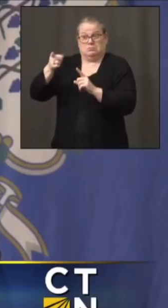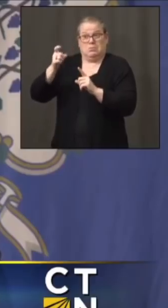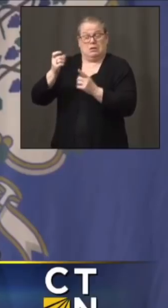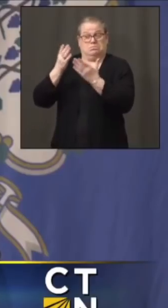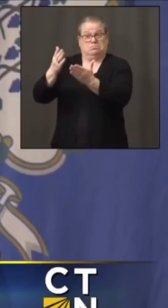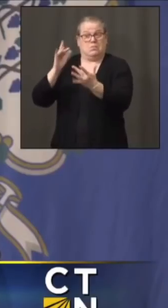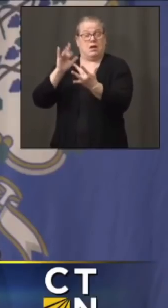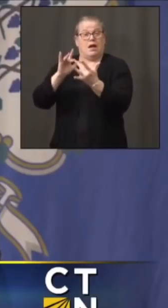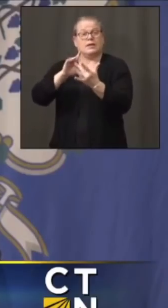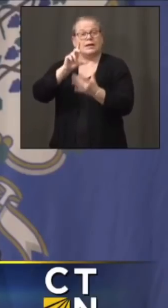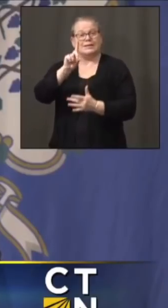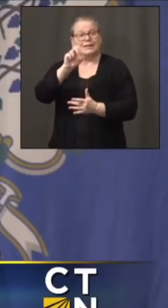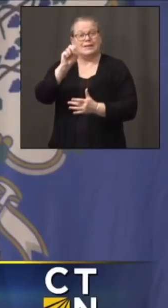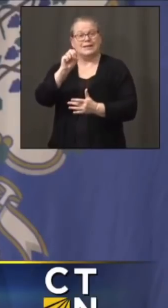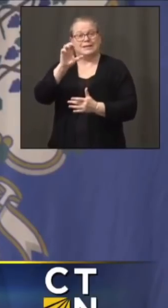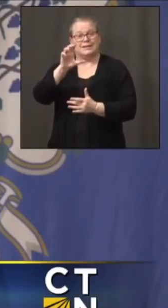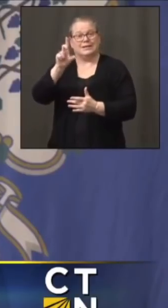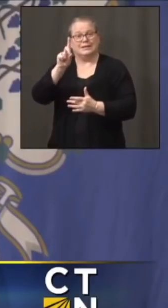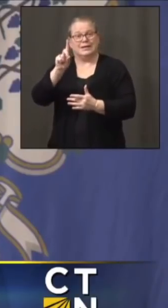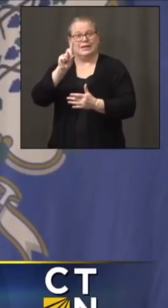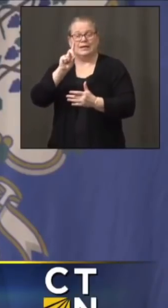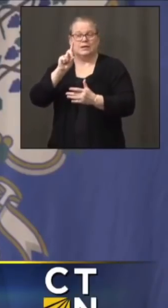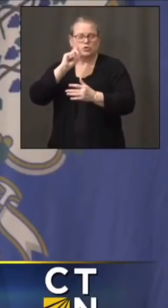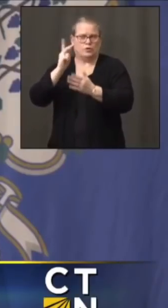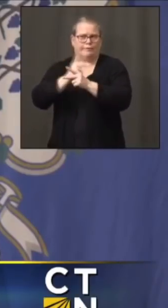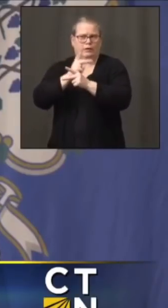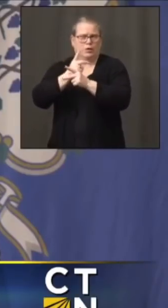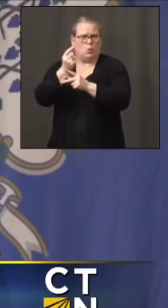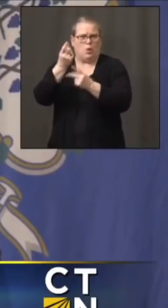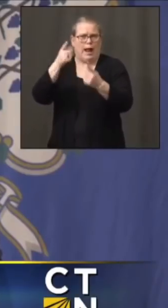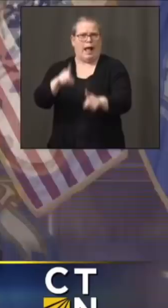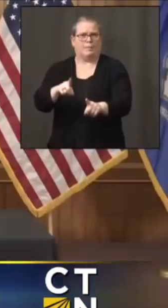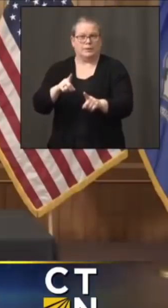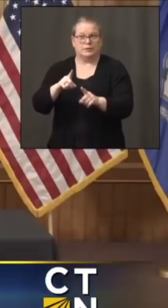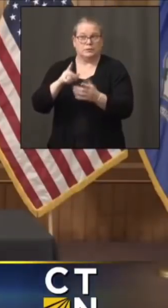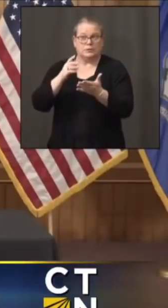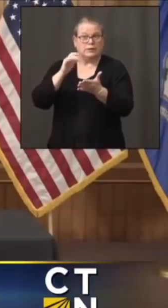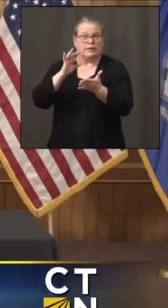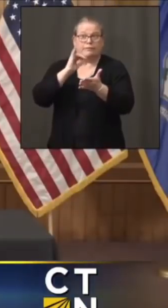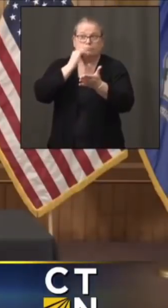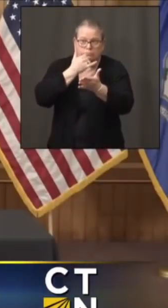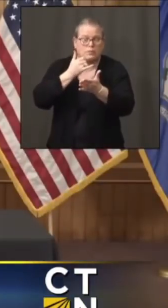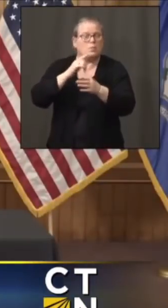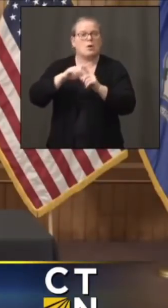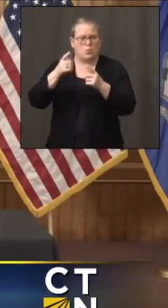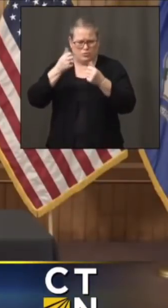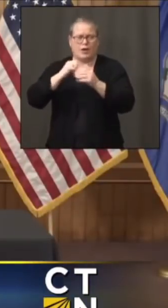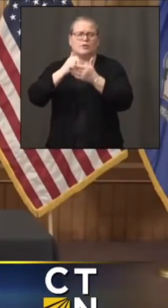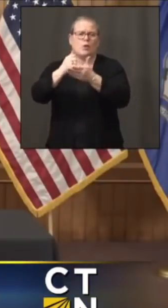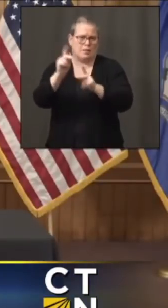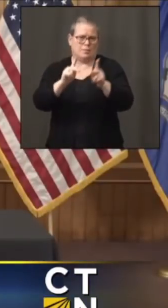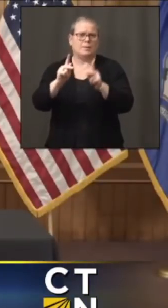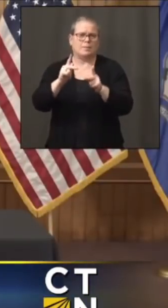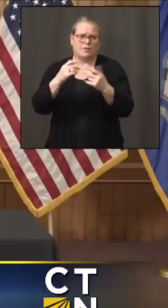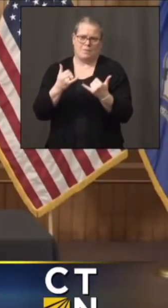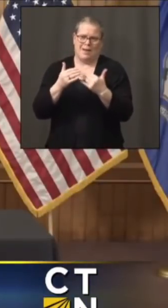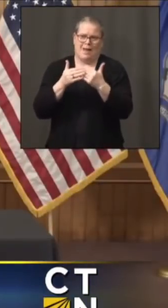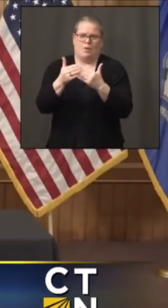can do to help people out between now and the end of the year. Thank you. The Connecticut Mirror.